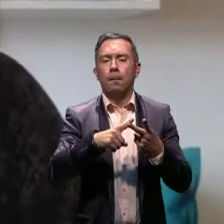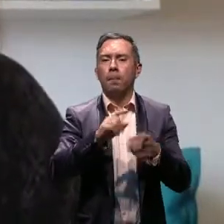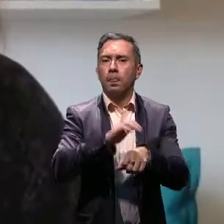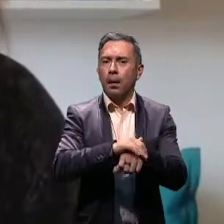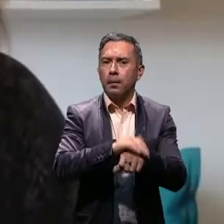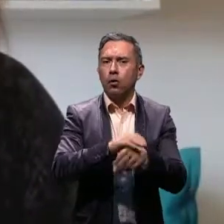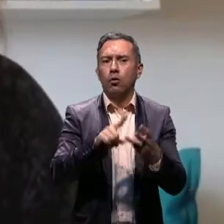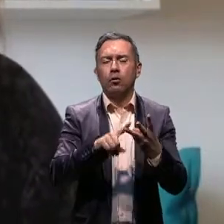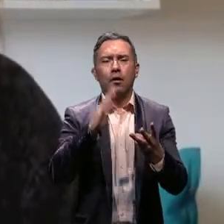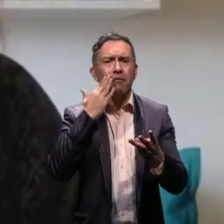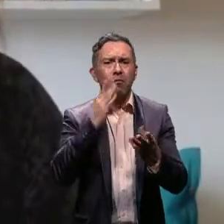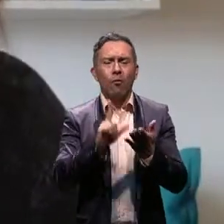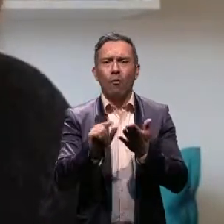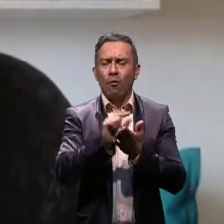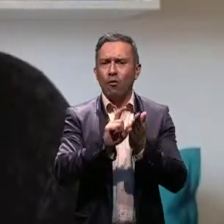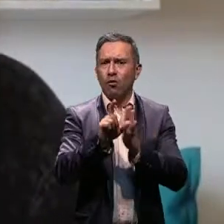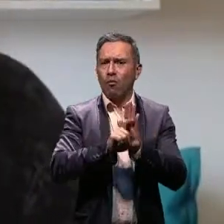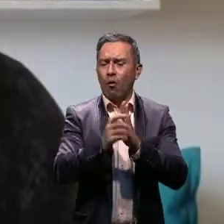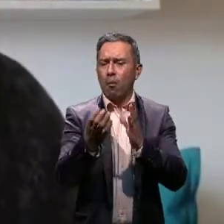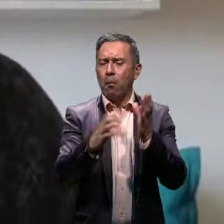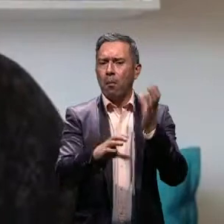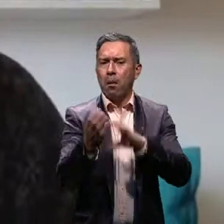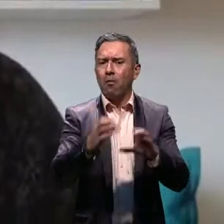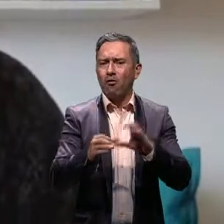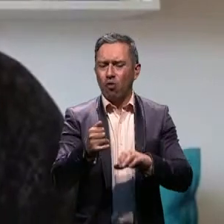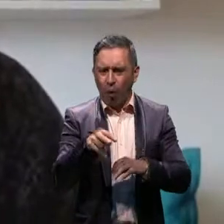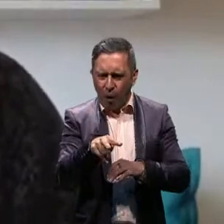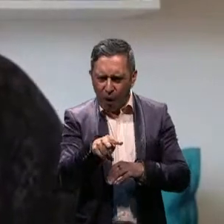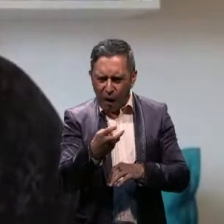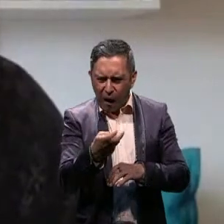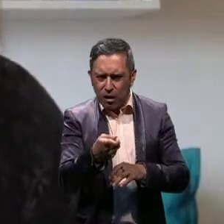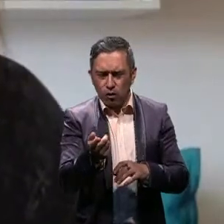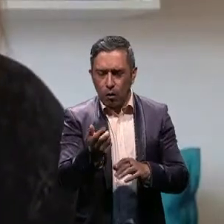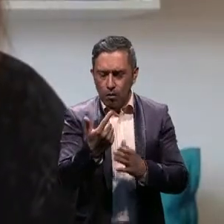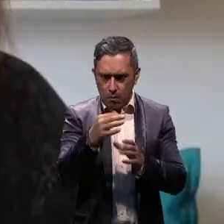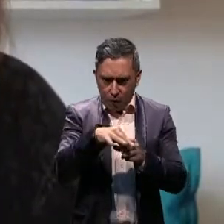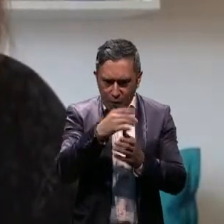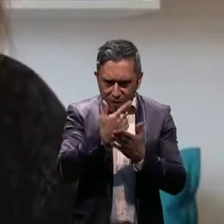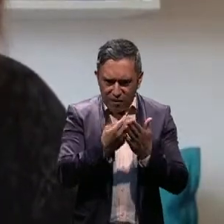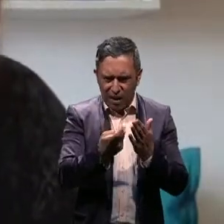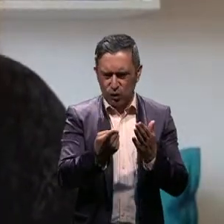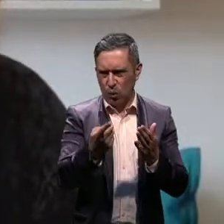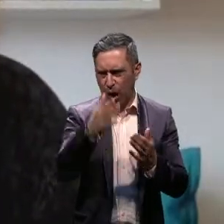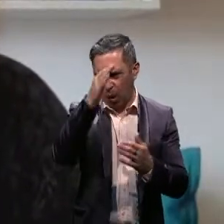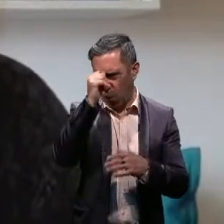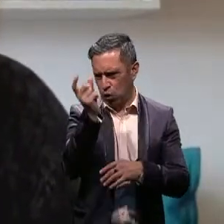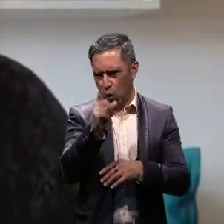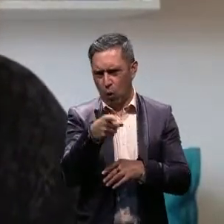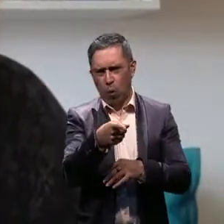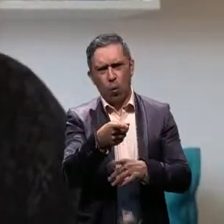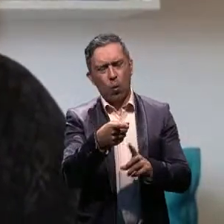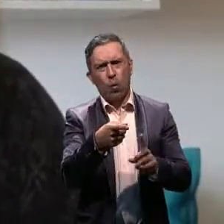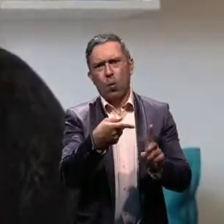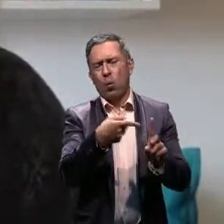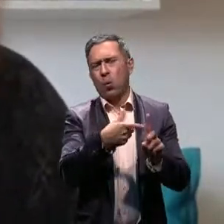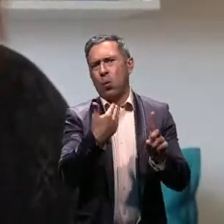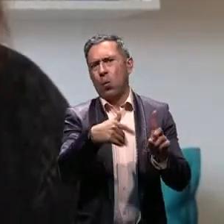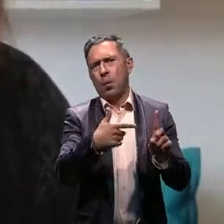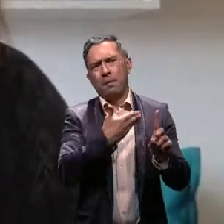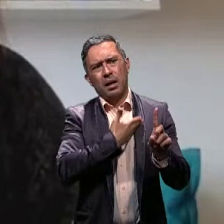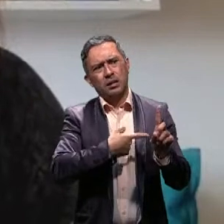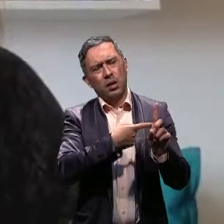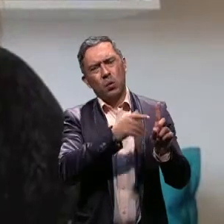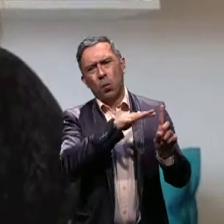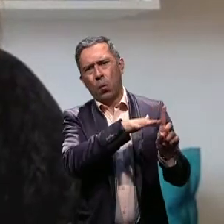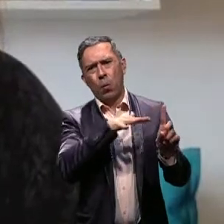threatened in social media, and they turn them into the enemies of a valid result.